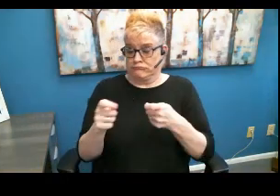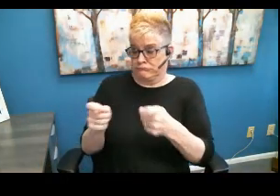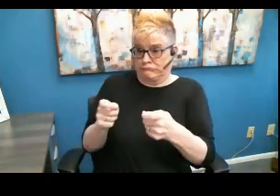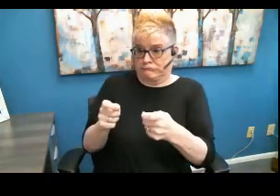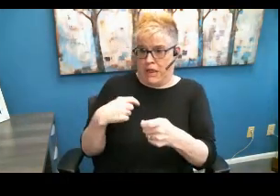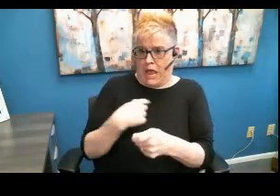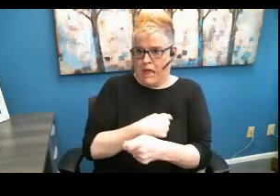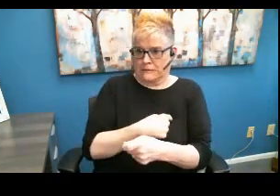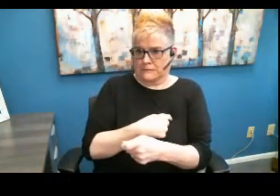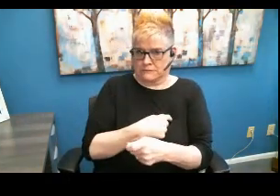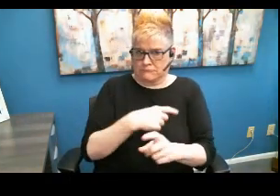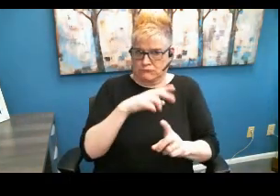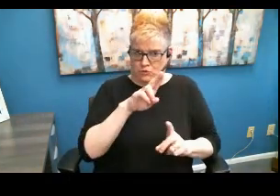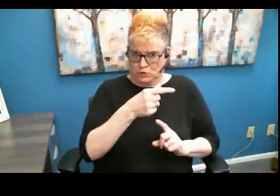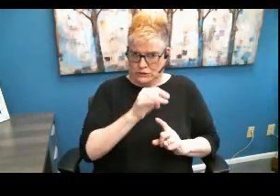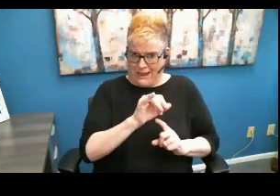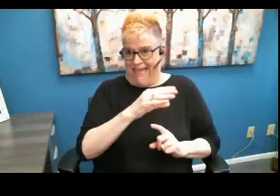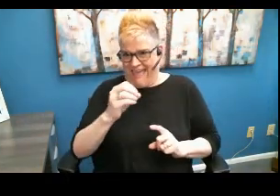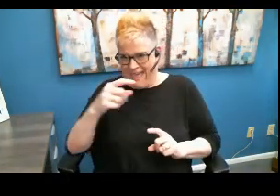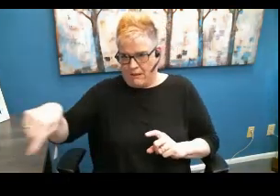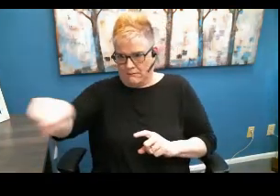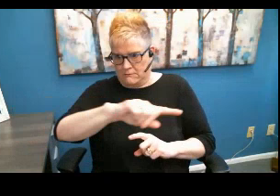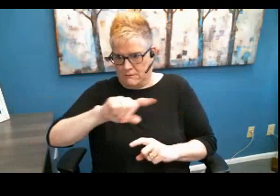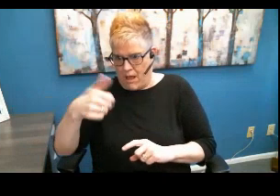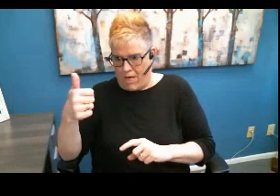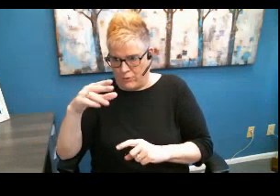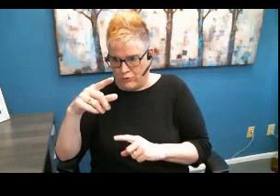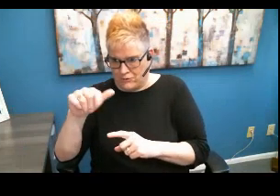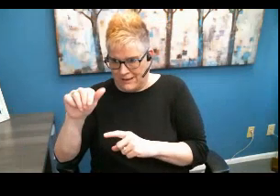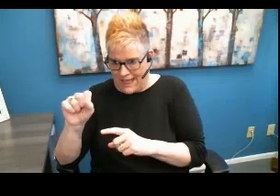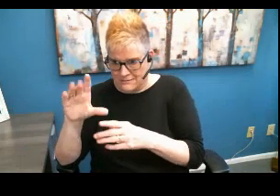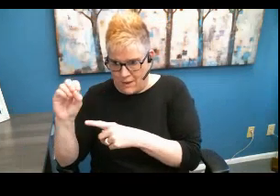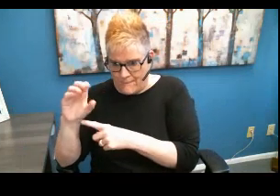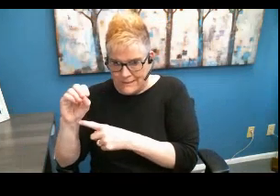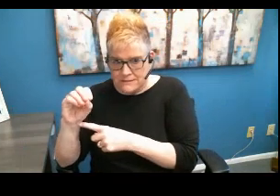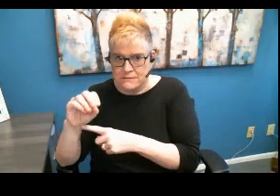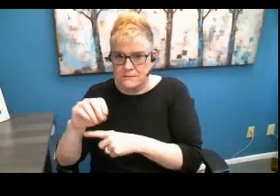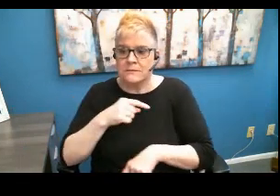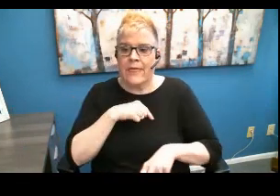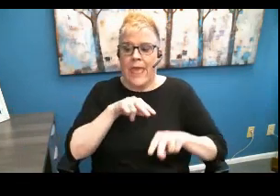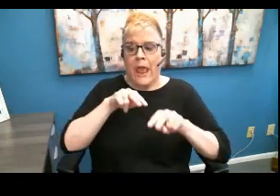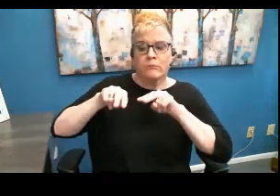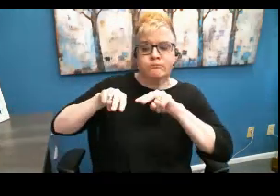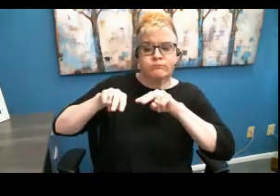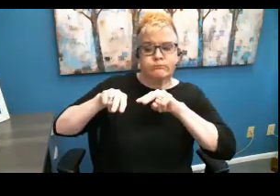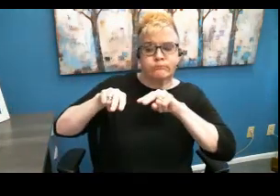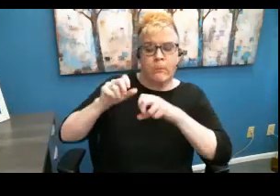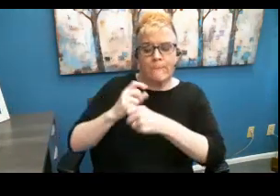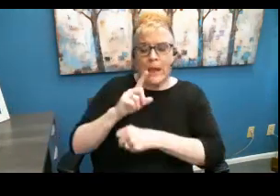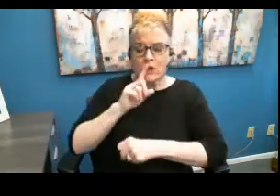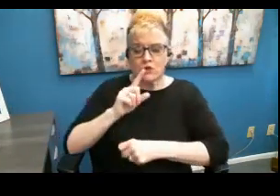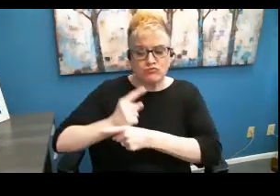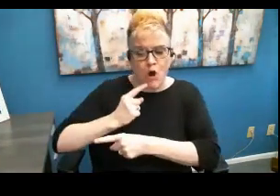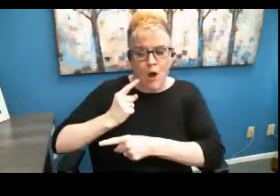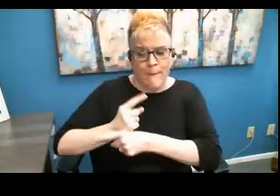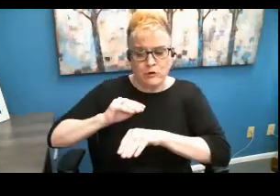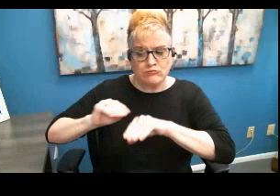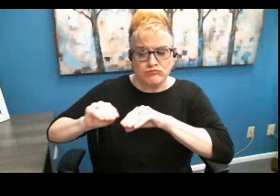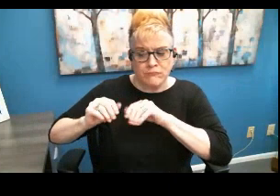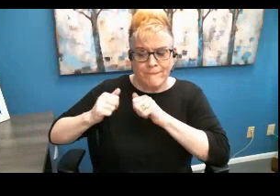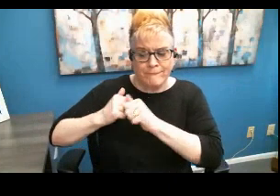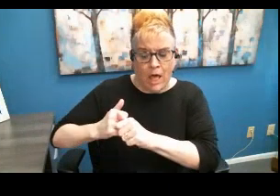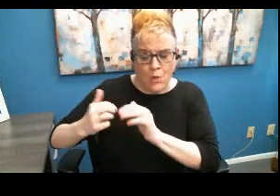gas utilities in the state of Pennsylvania. So they oversee us, they make sure we're doing all the proper things, and we